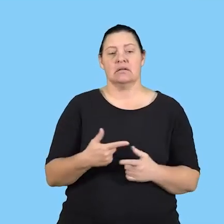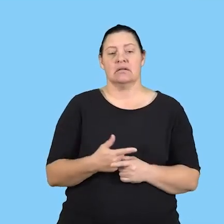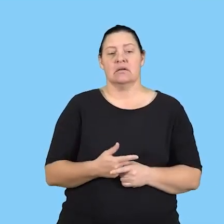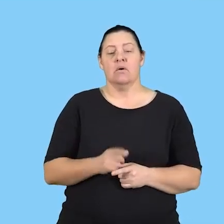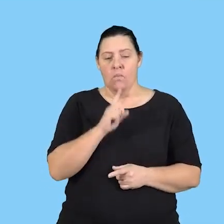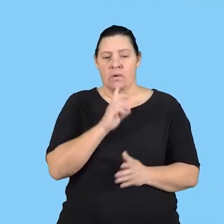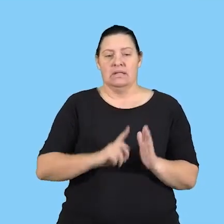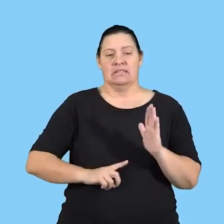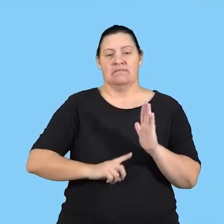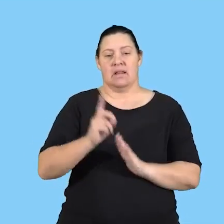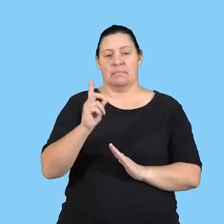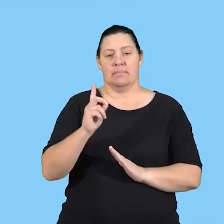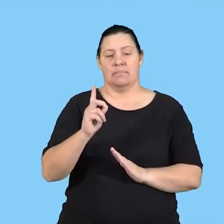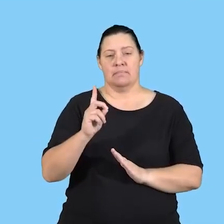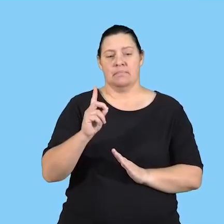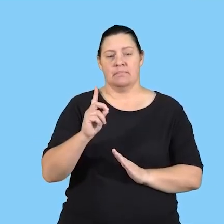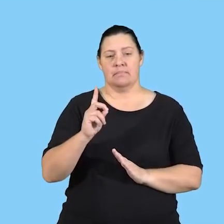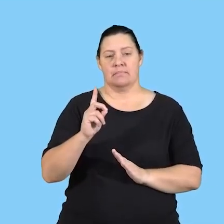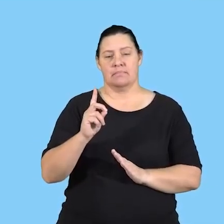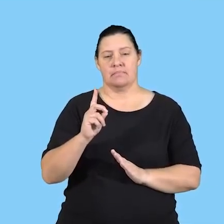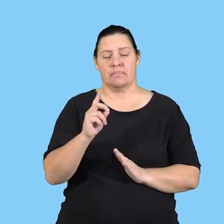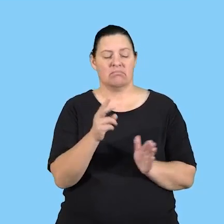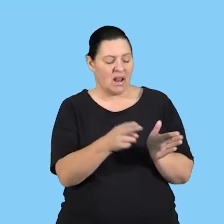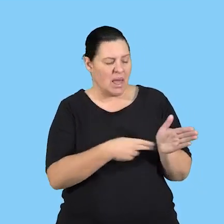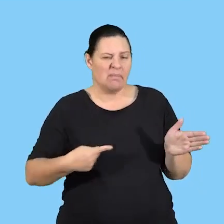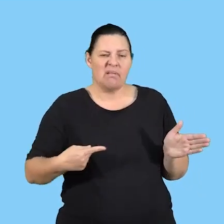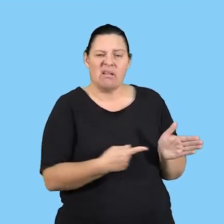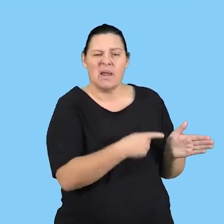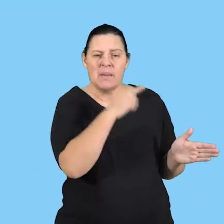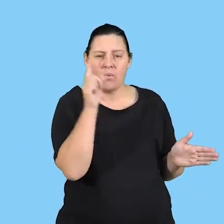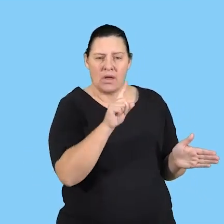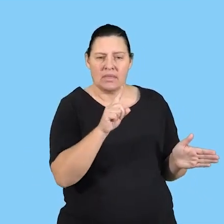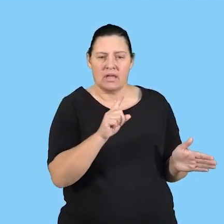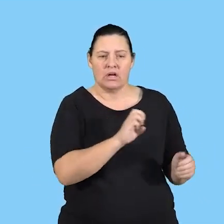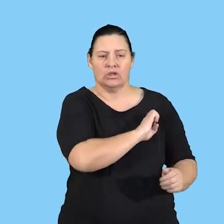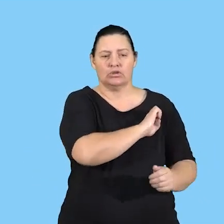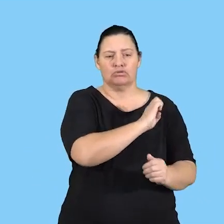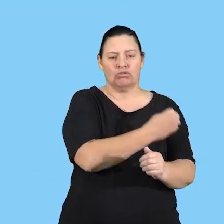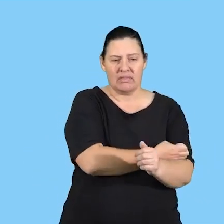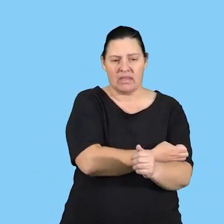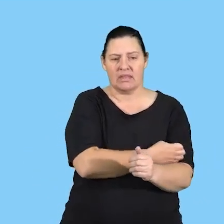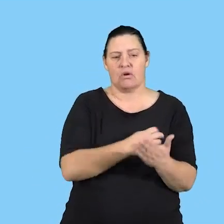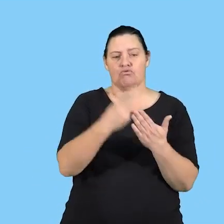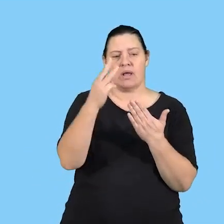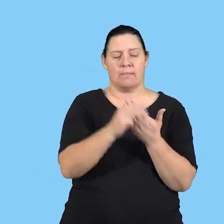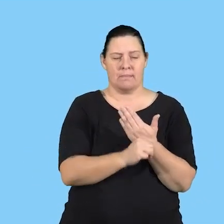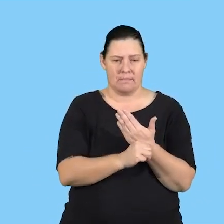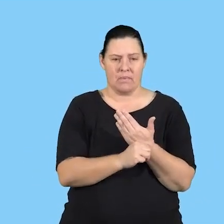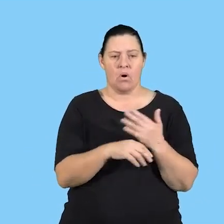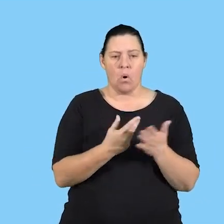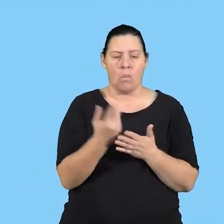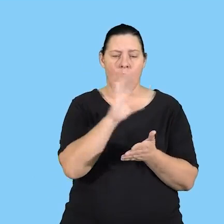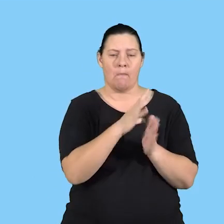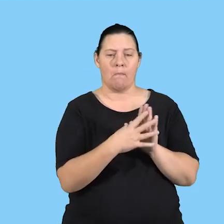shall be developing what we label as strengthened curriculum